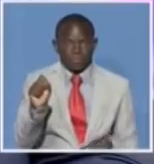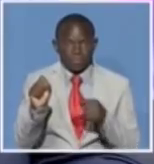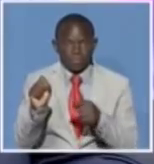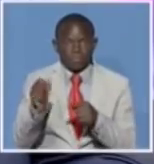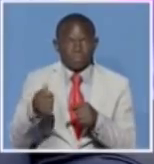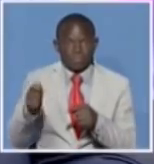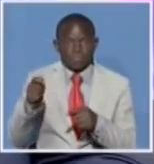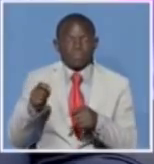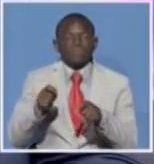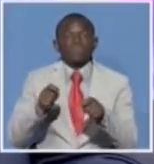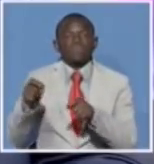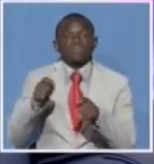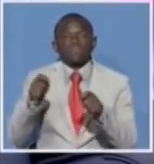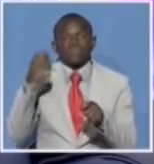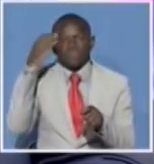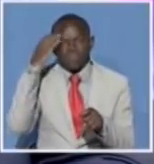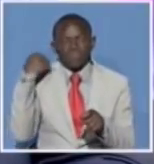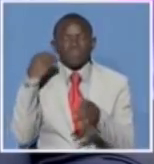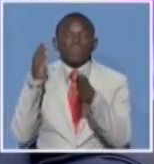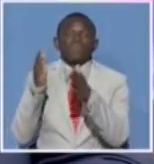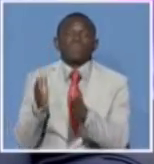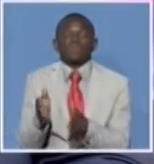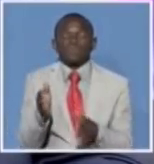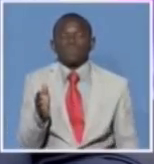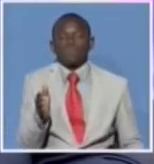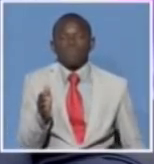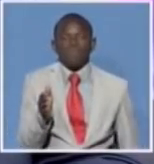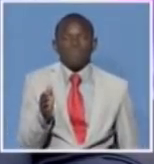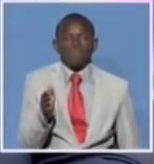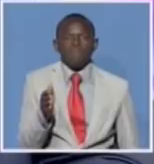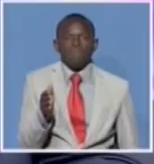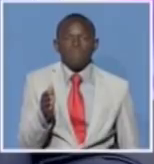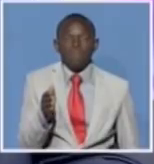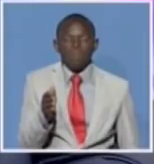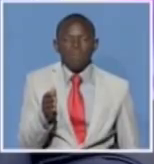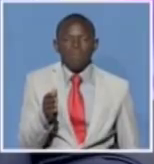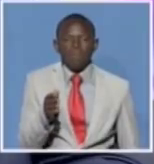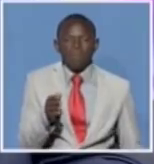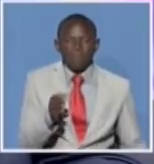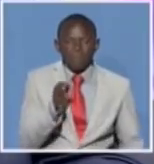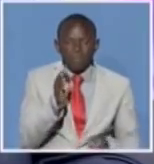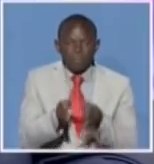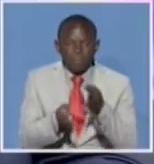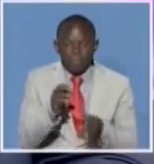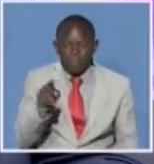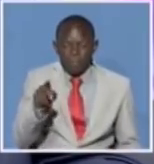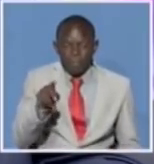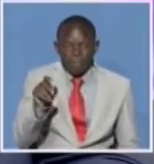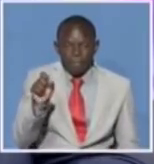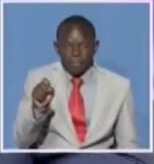office, even above the controlling officer, abused their authority,